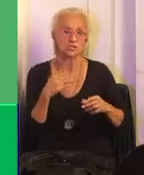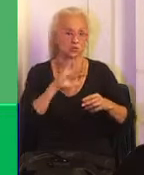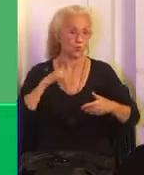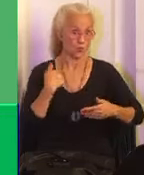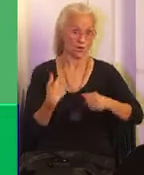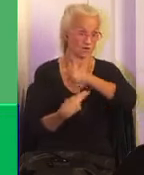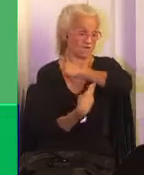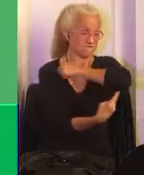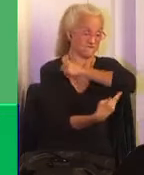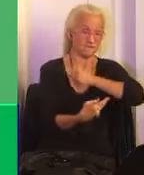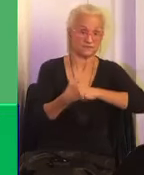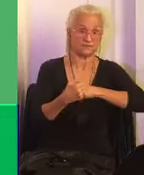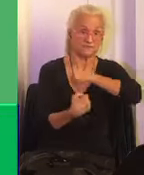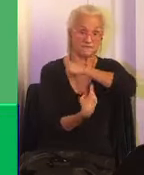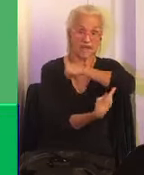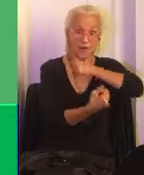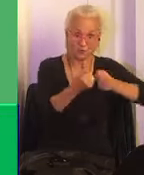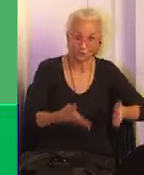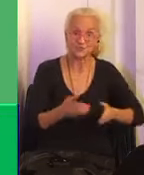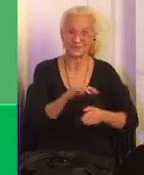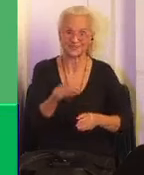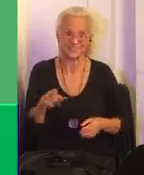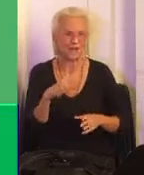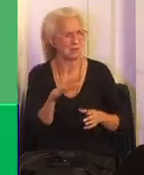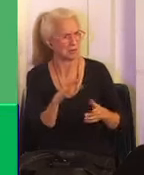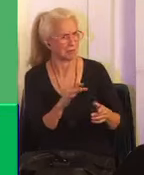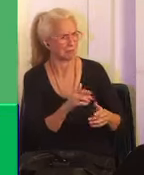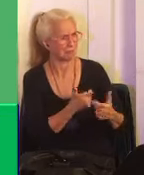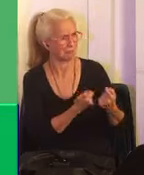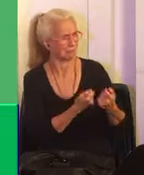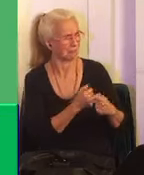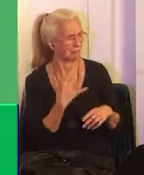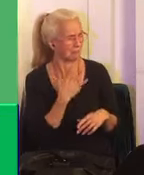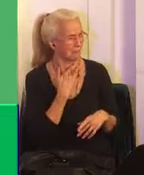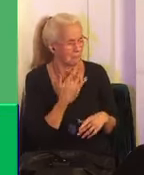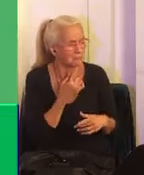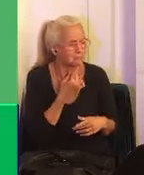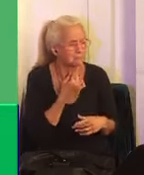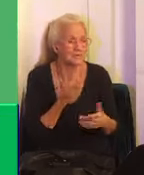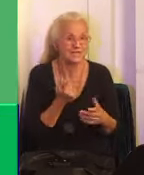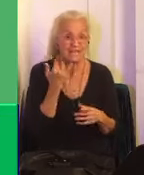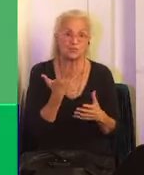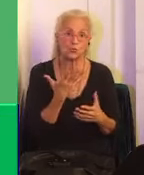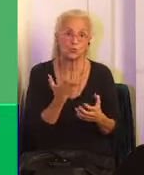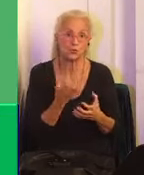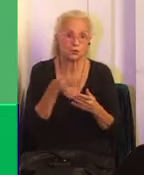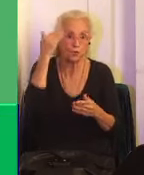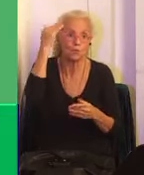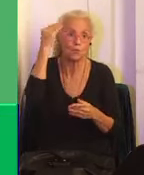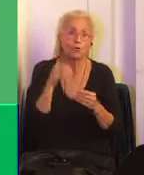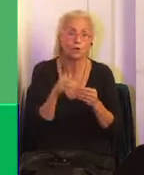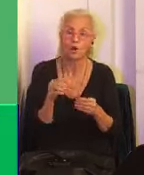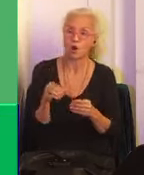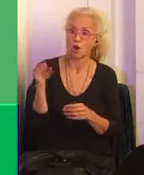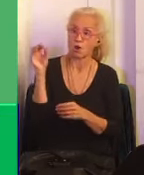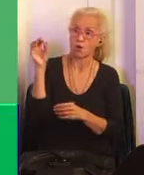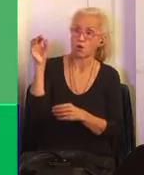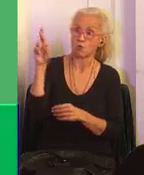denomination. That ought to strike your interest, huh? And if you want to know more about that, Reverend